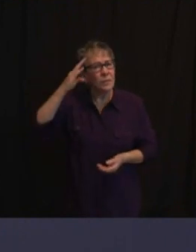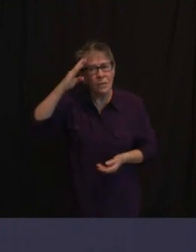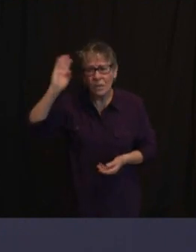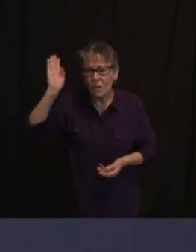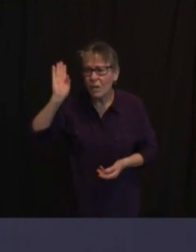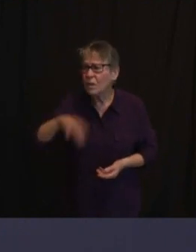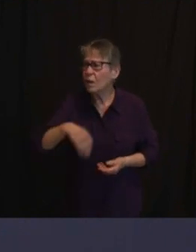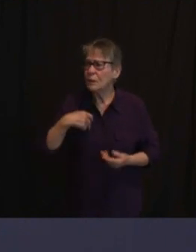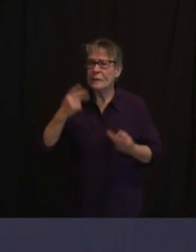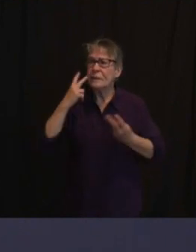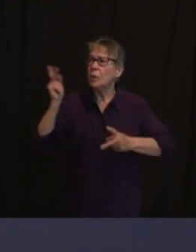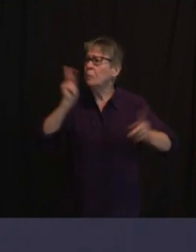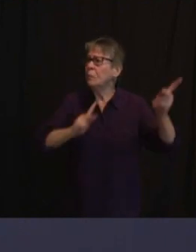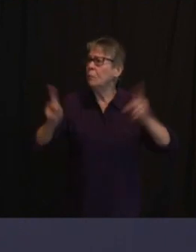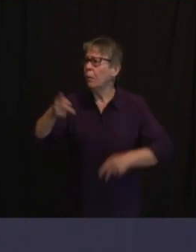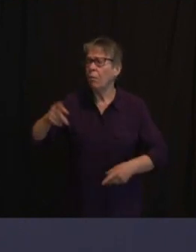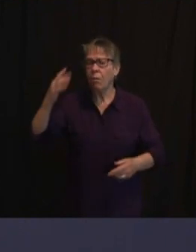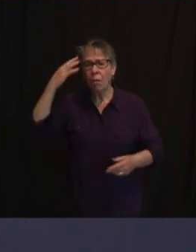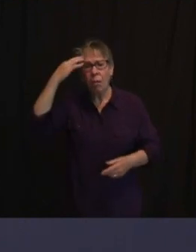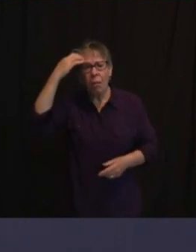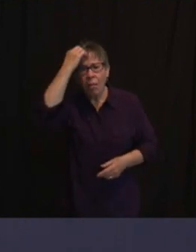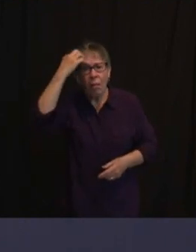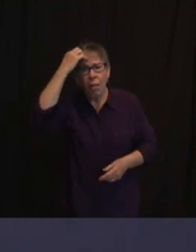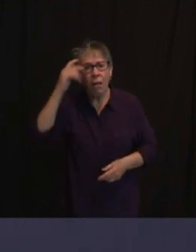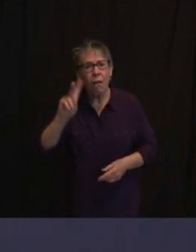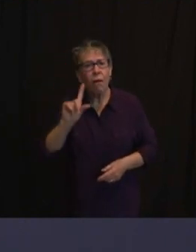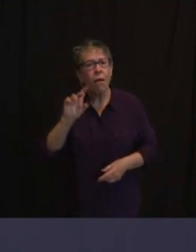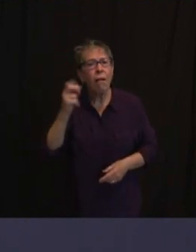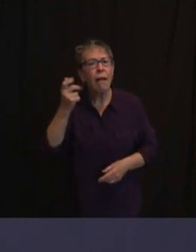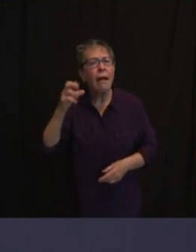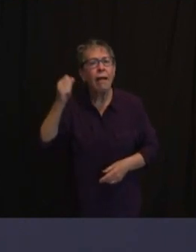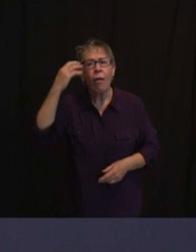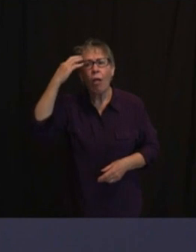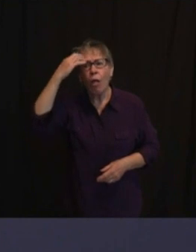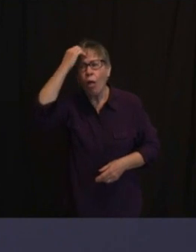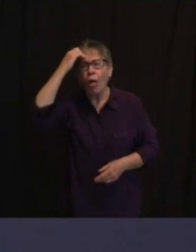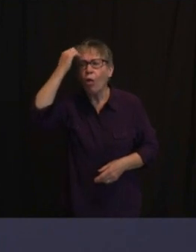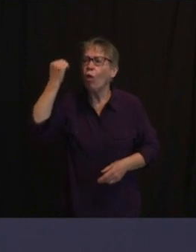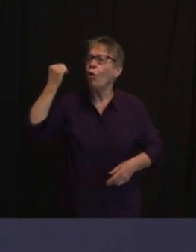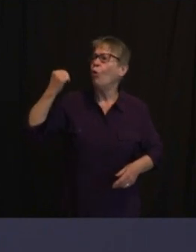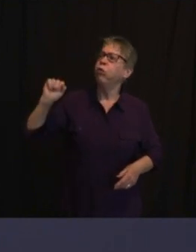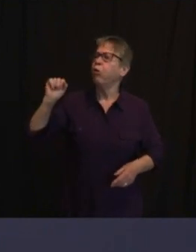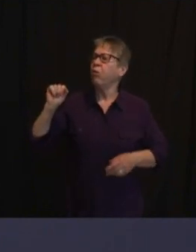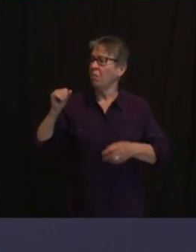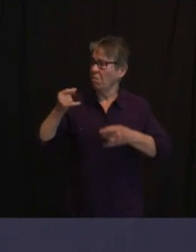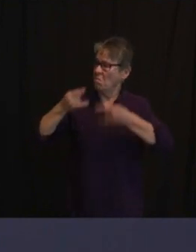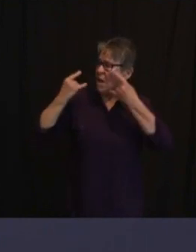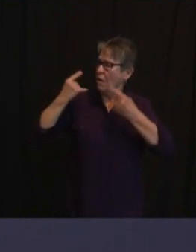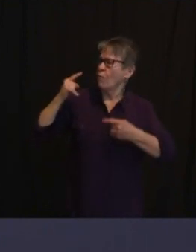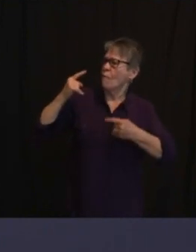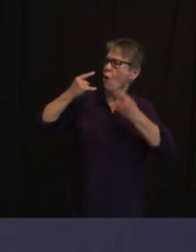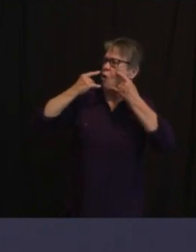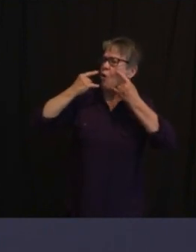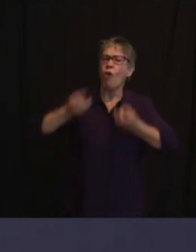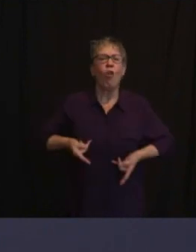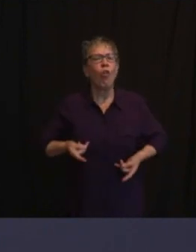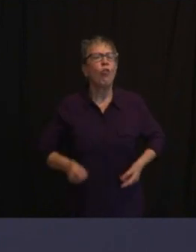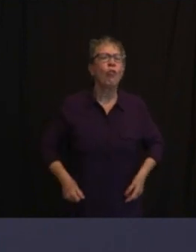whatever reason, don't seem to be wearing a mask. Numbskulls. Numbskulls in that group as well. Call yes. something else in West Virginia, I'm told. But.